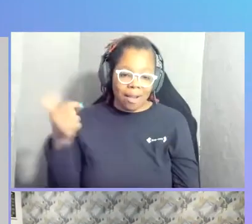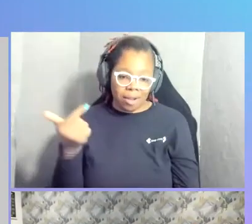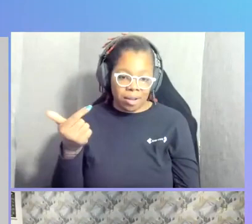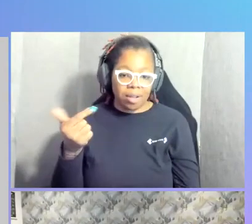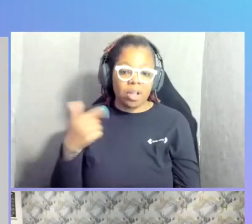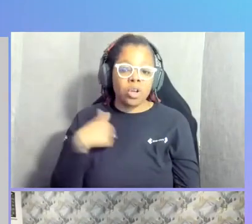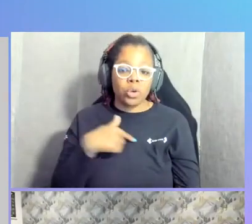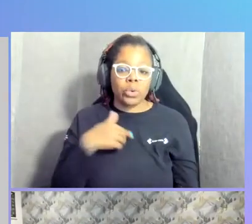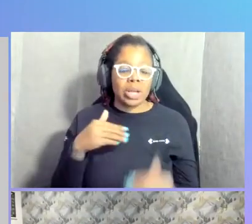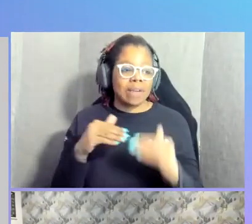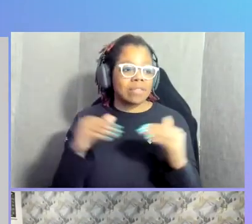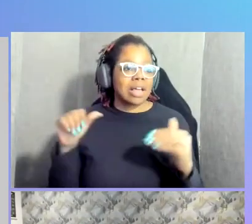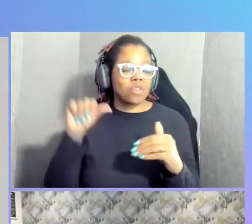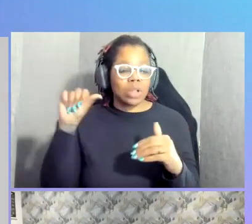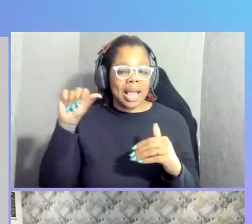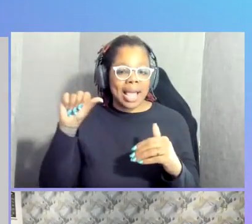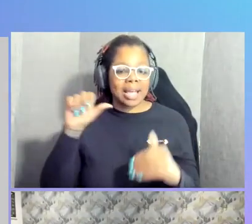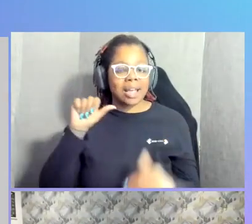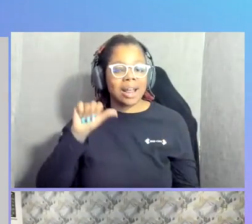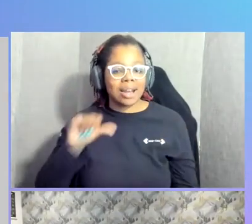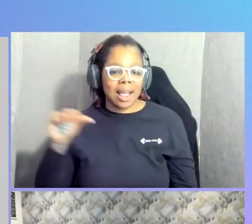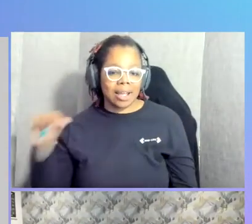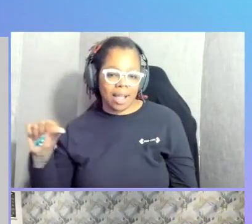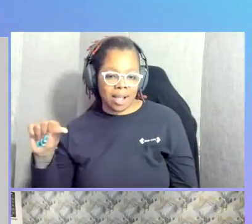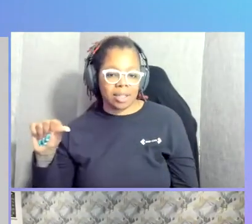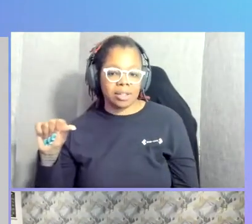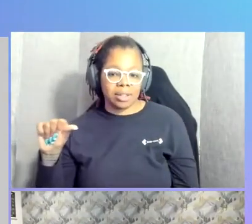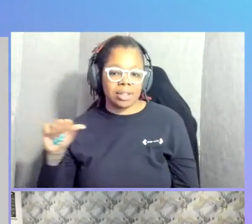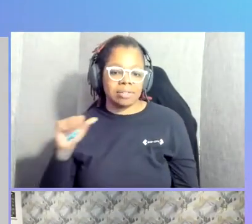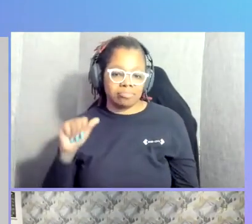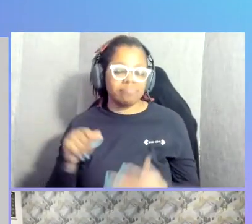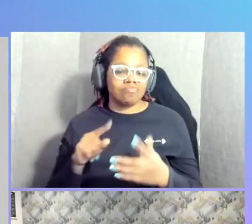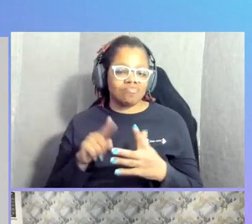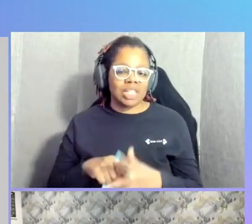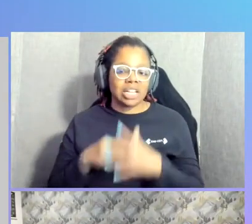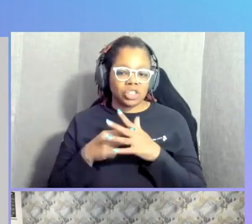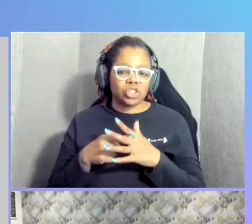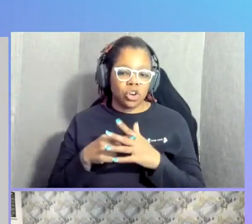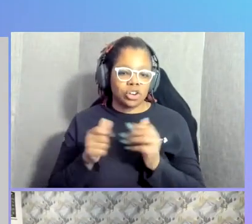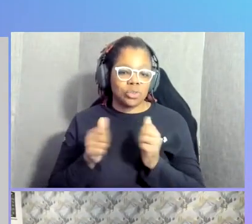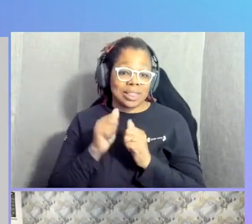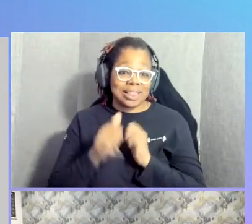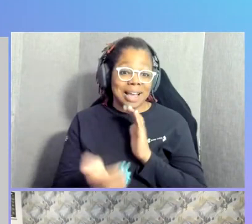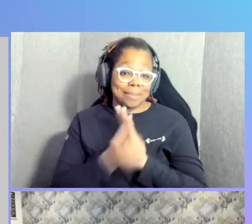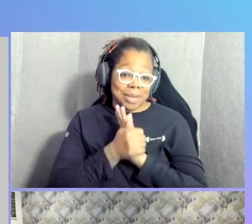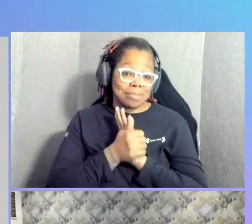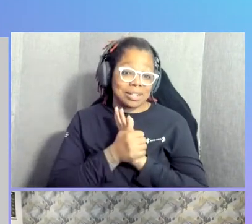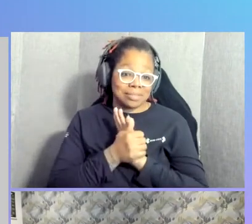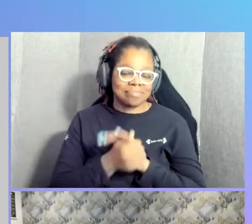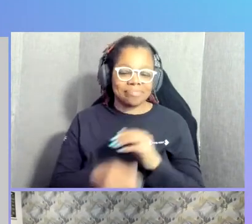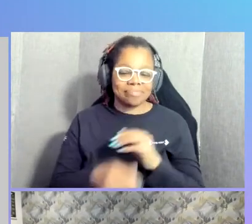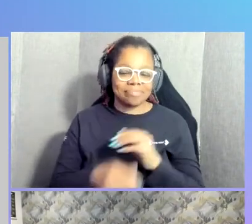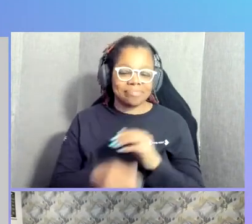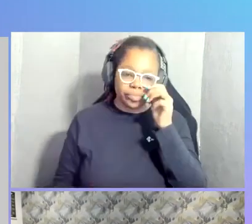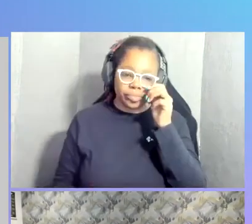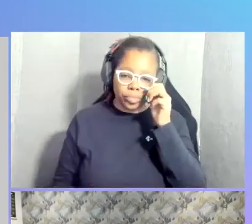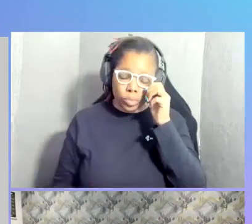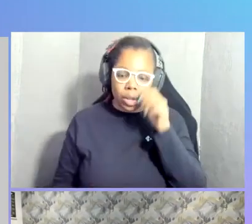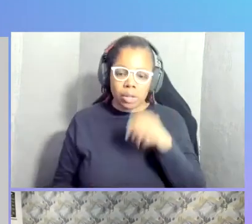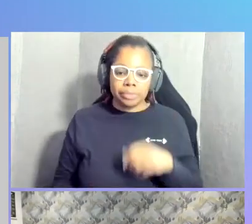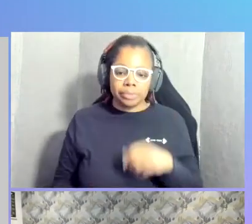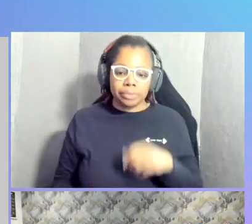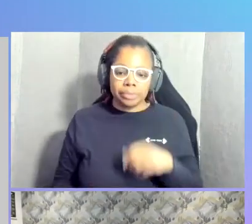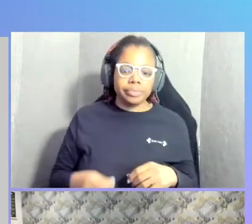have level A and double A that started on that amendment to the law. But we're going to get